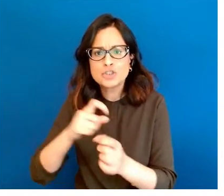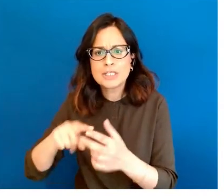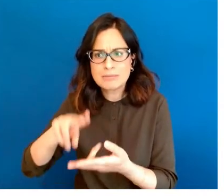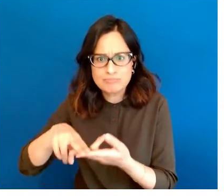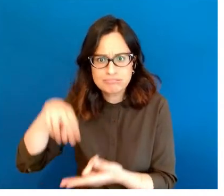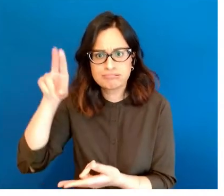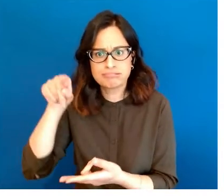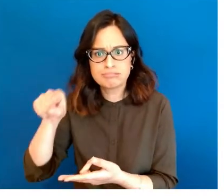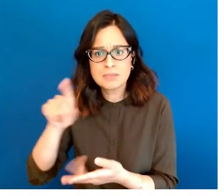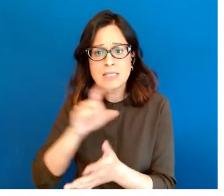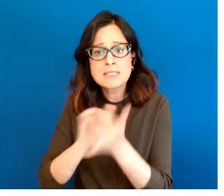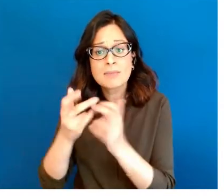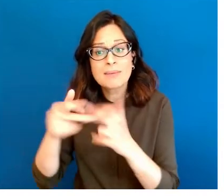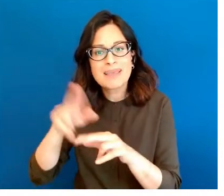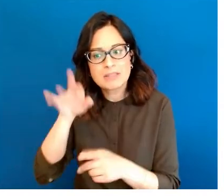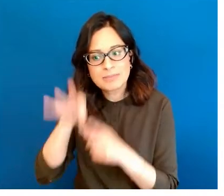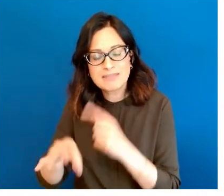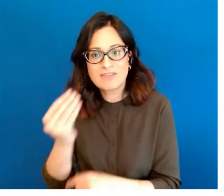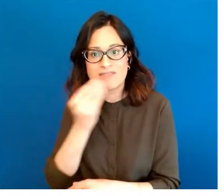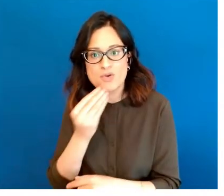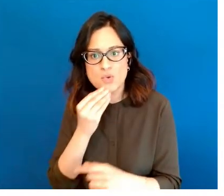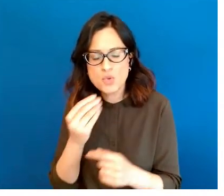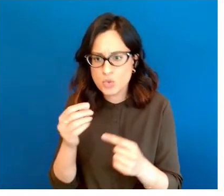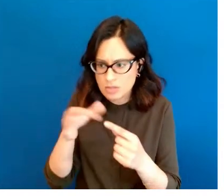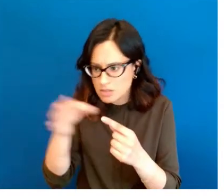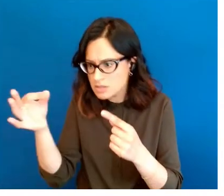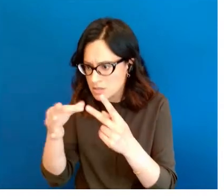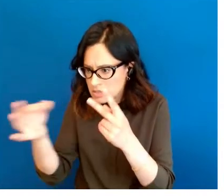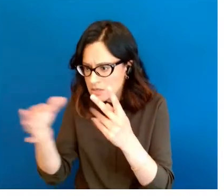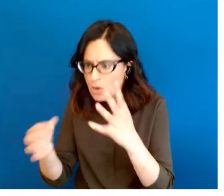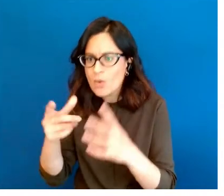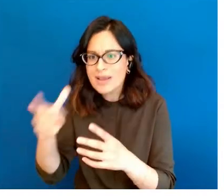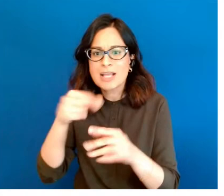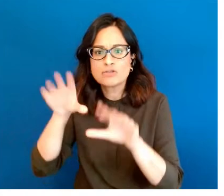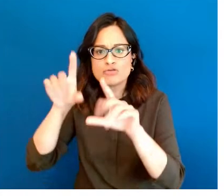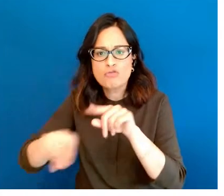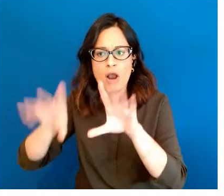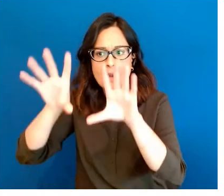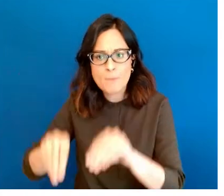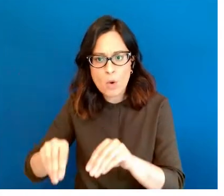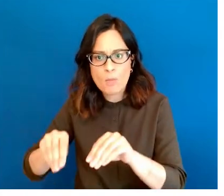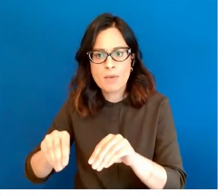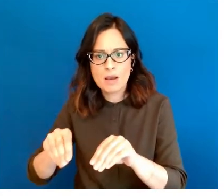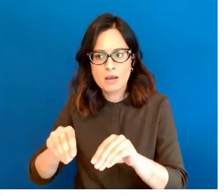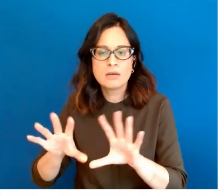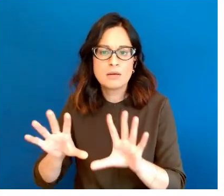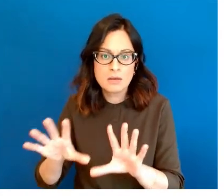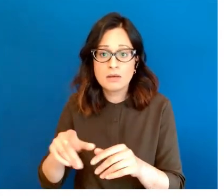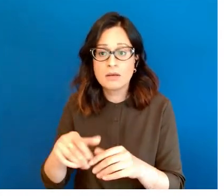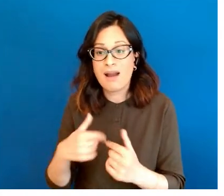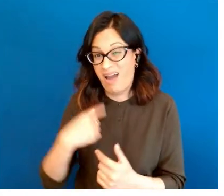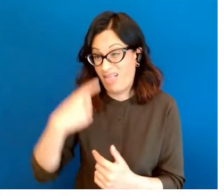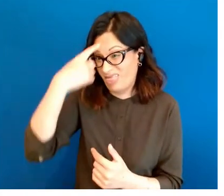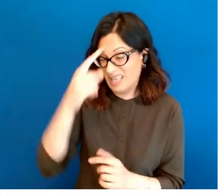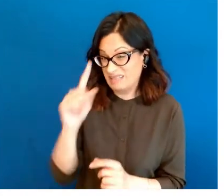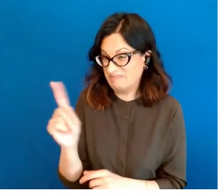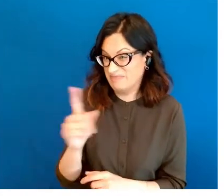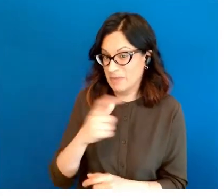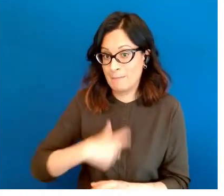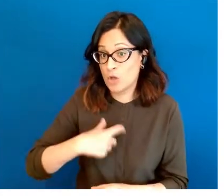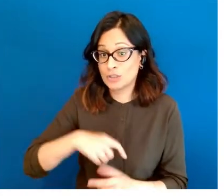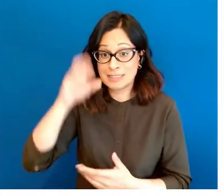if you've got certain foods singing out, you can advise the patient to try an avoidance diet. In my personal experience, and again, I'm not